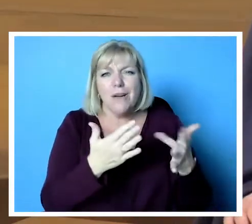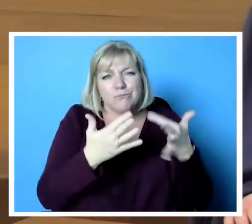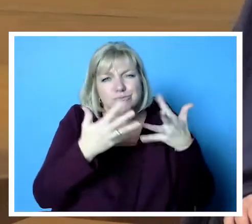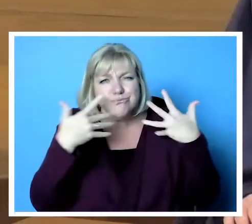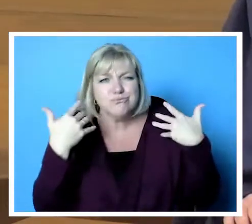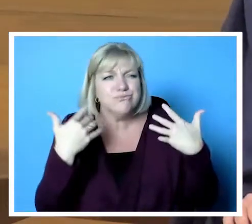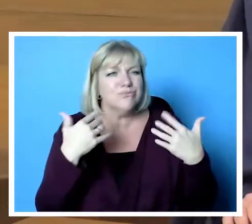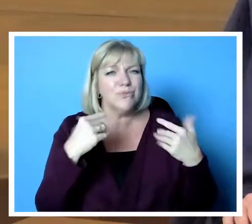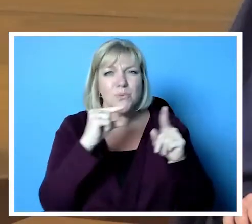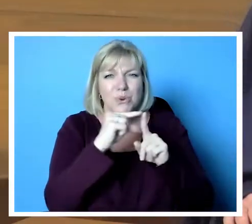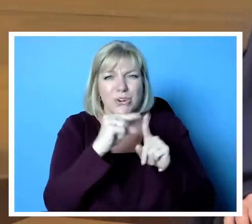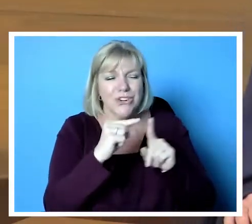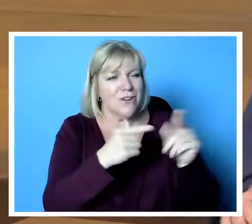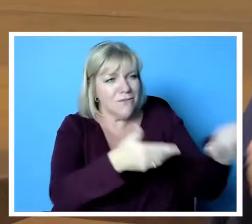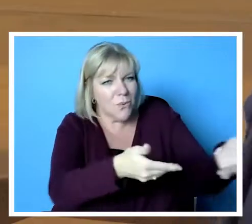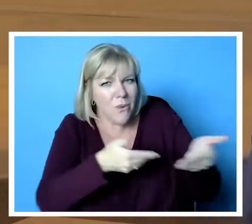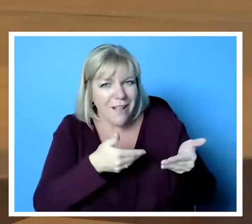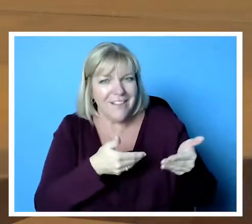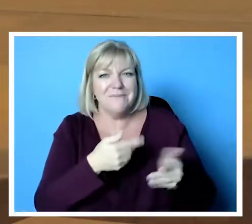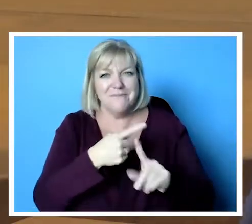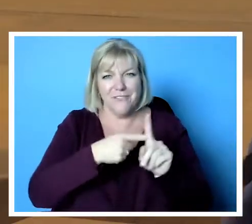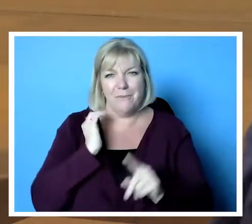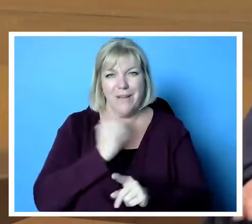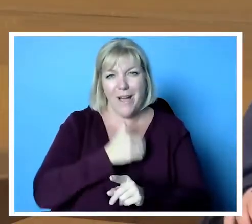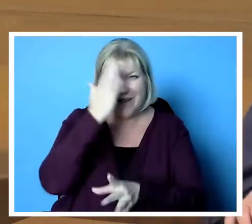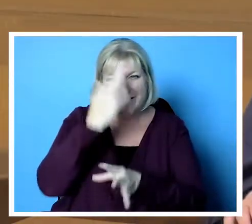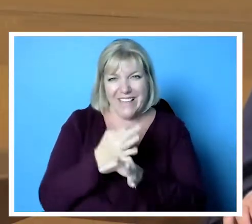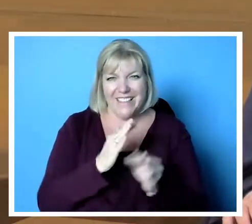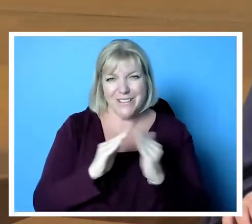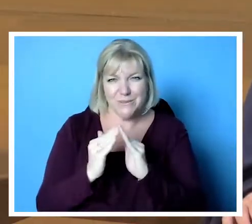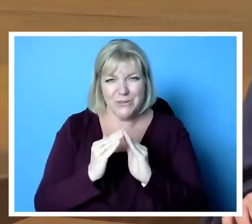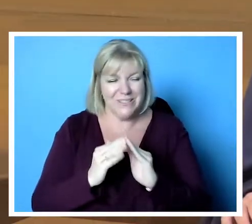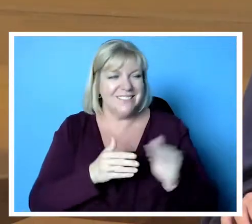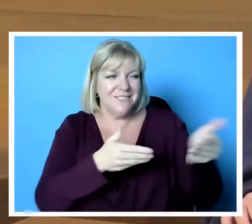on behalf of this faith community? Welcome, new members.